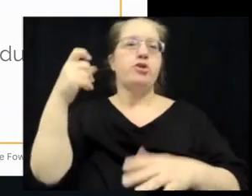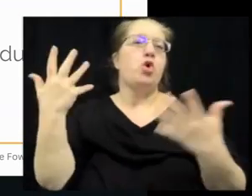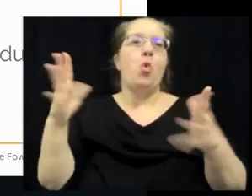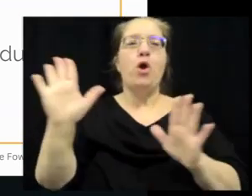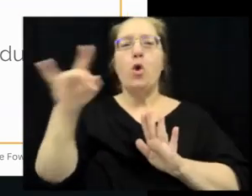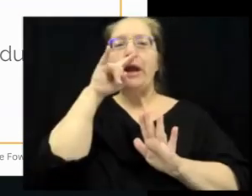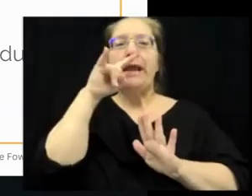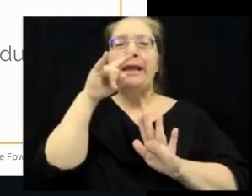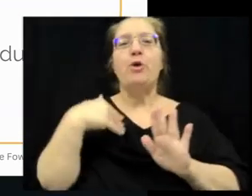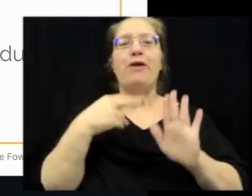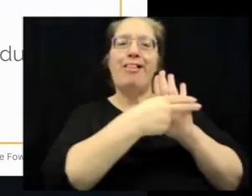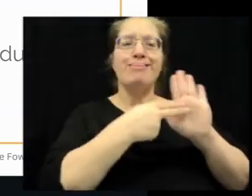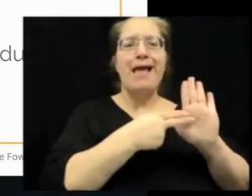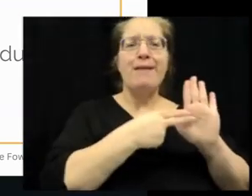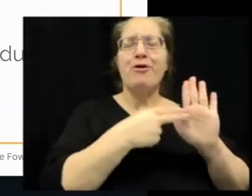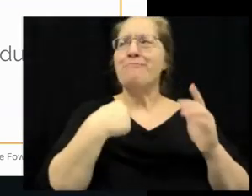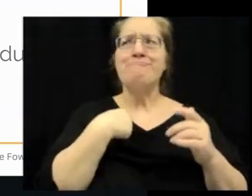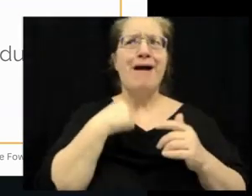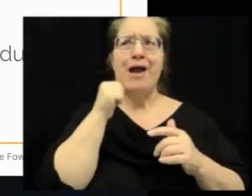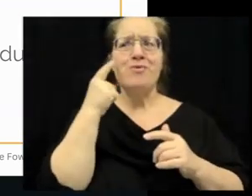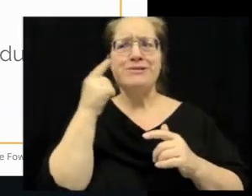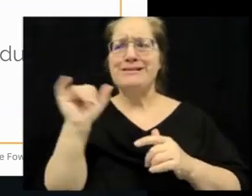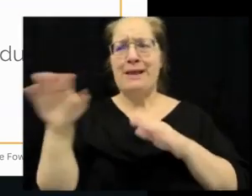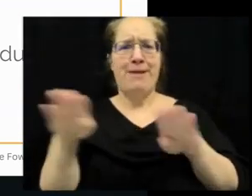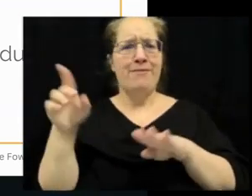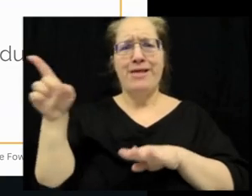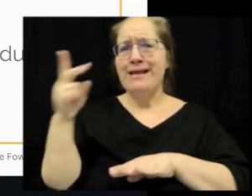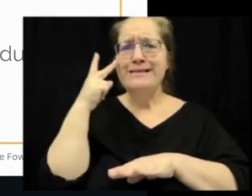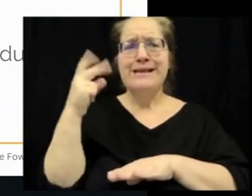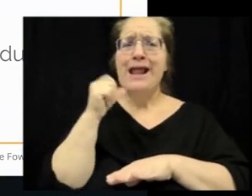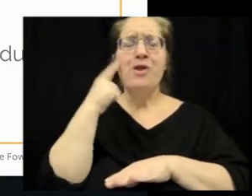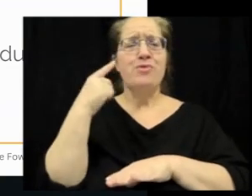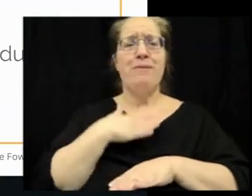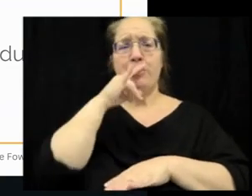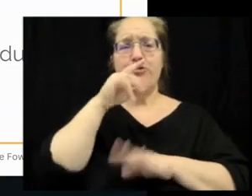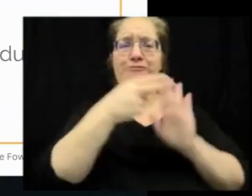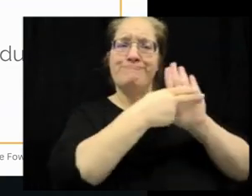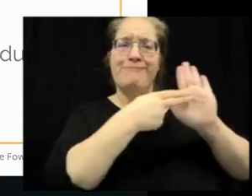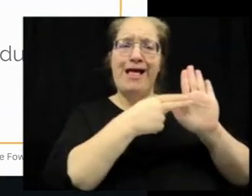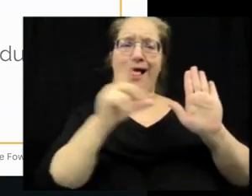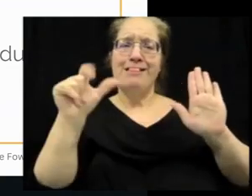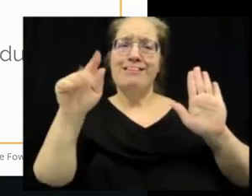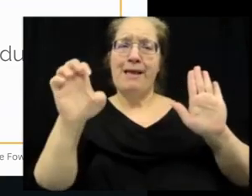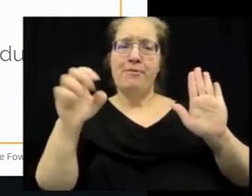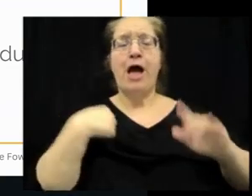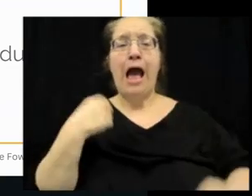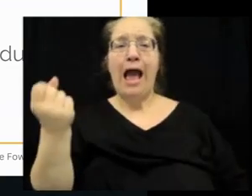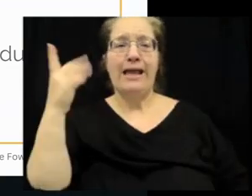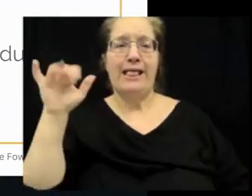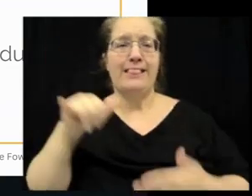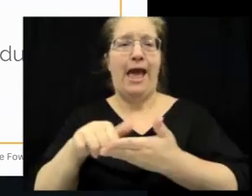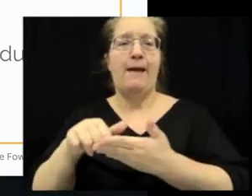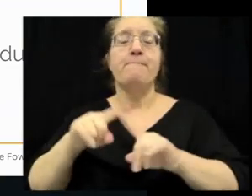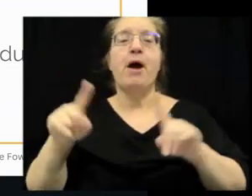I don't see what they see, and I don't think that they should be labeled. And I get that. But I want to